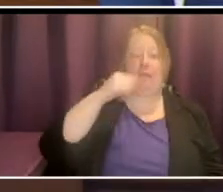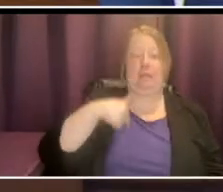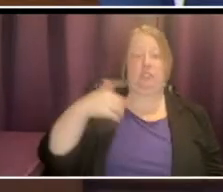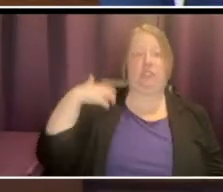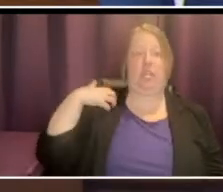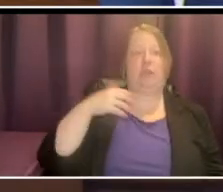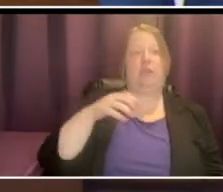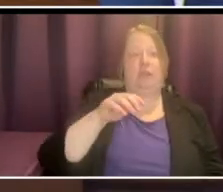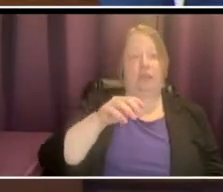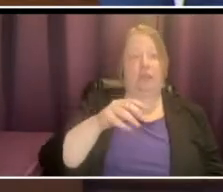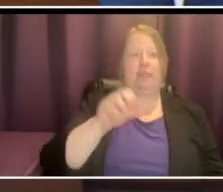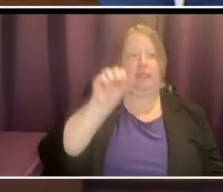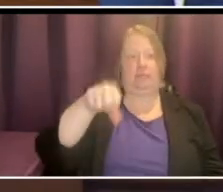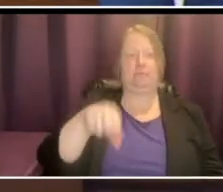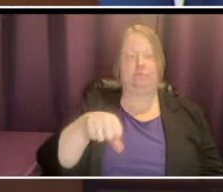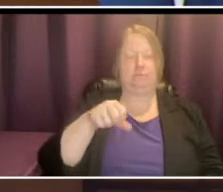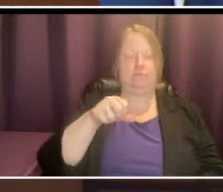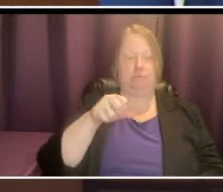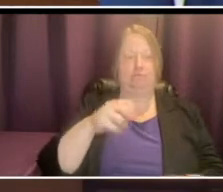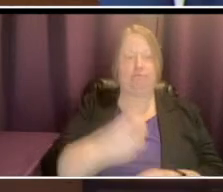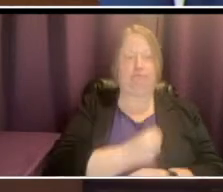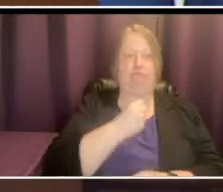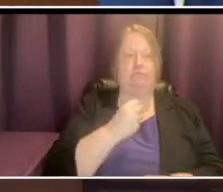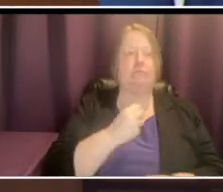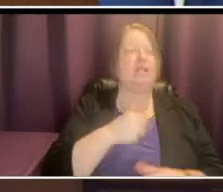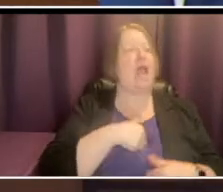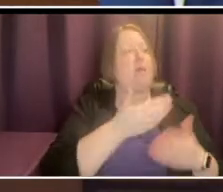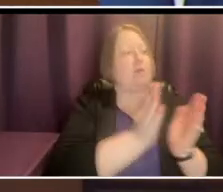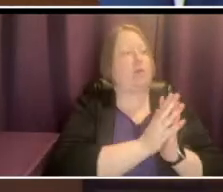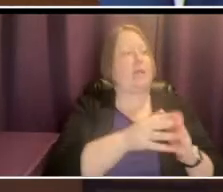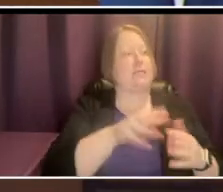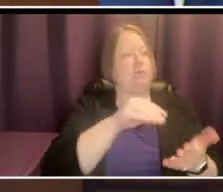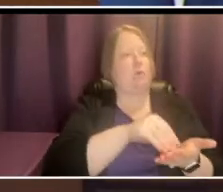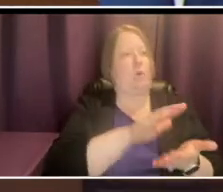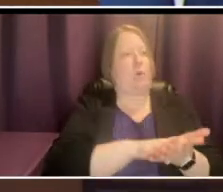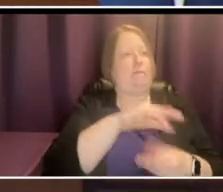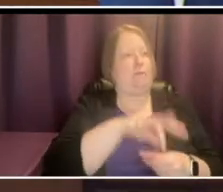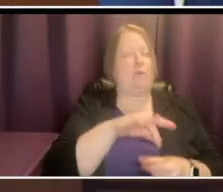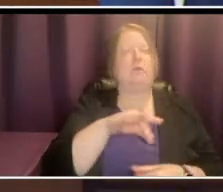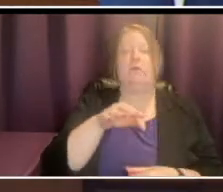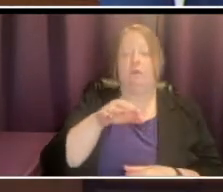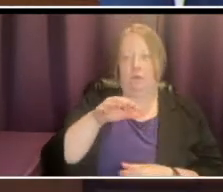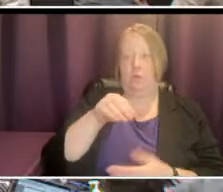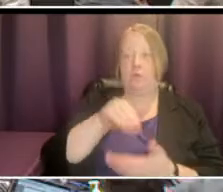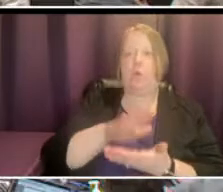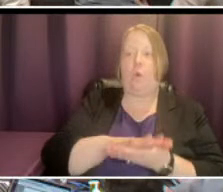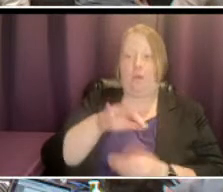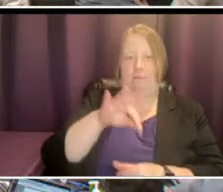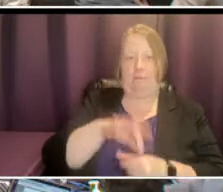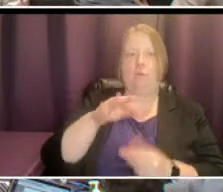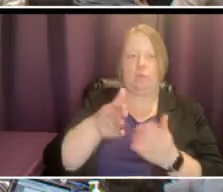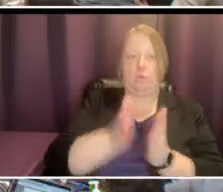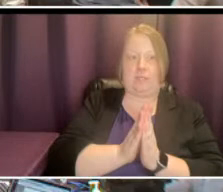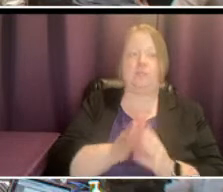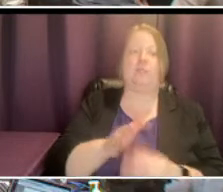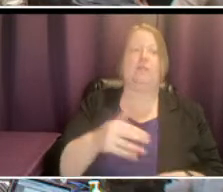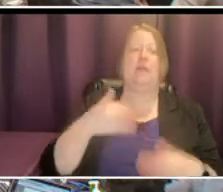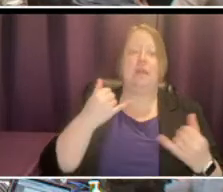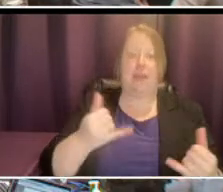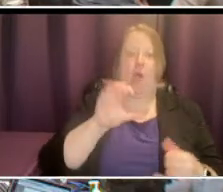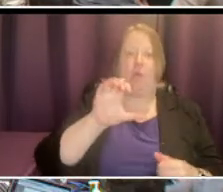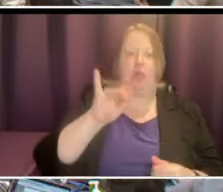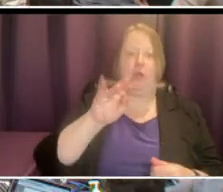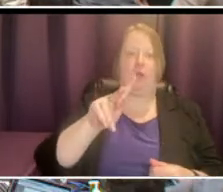I request a recorded vote. A recorded vote is requested. The clerk will call the roll. Ms.